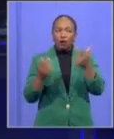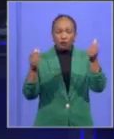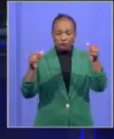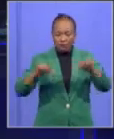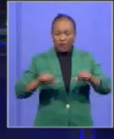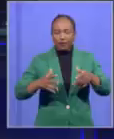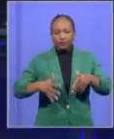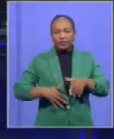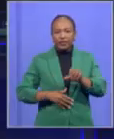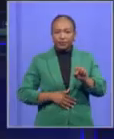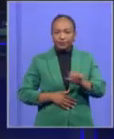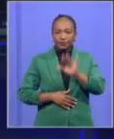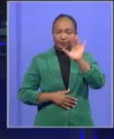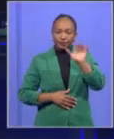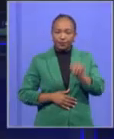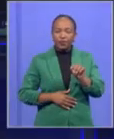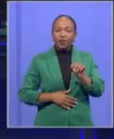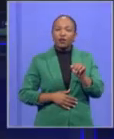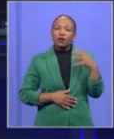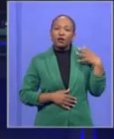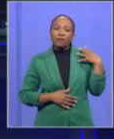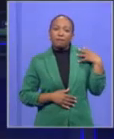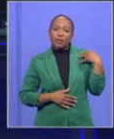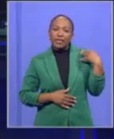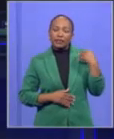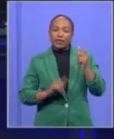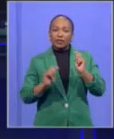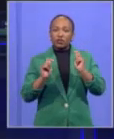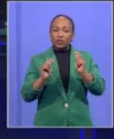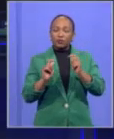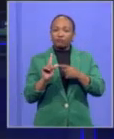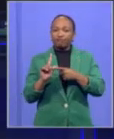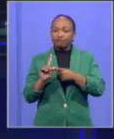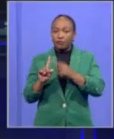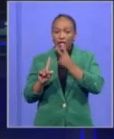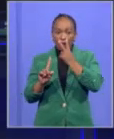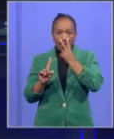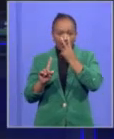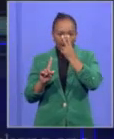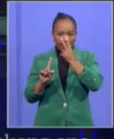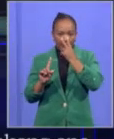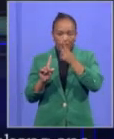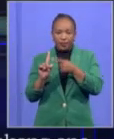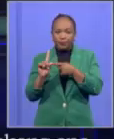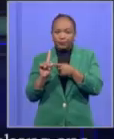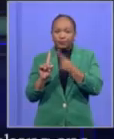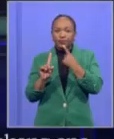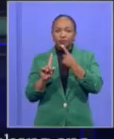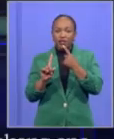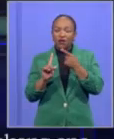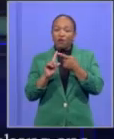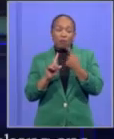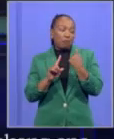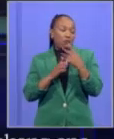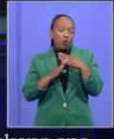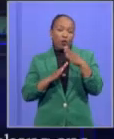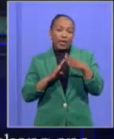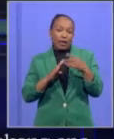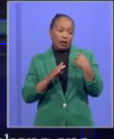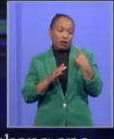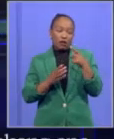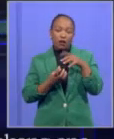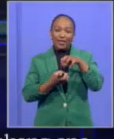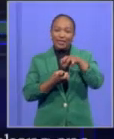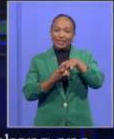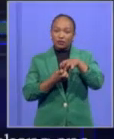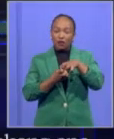fumana hore letona la naha la dipalangwang Barbara Creecy o re ha esale ho tloha mafelong a beke ya Paseka ba laola sephethephethe ba tshwere bakganni ba ka bang